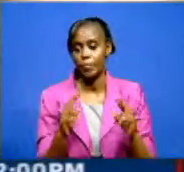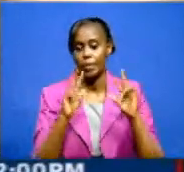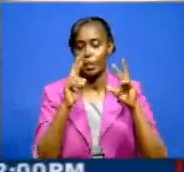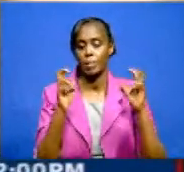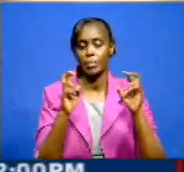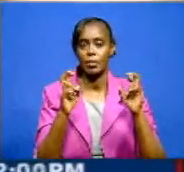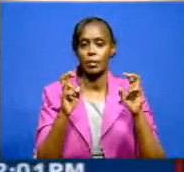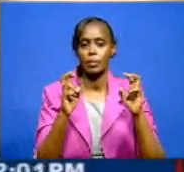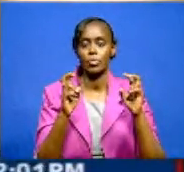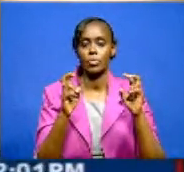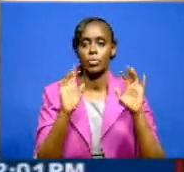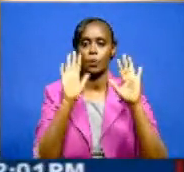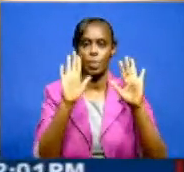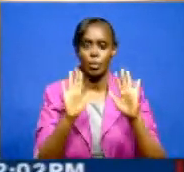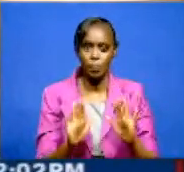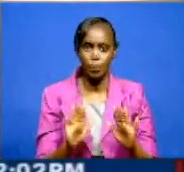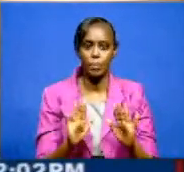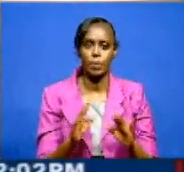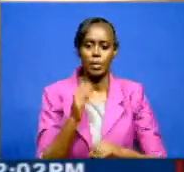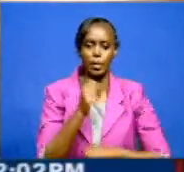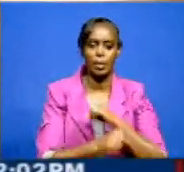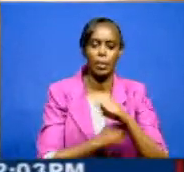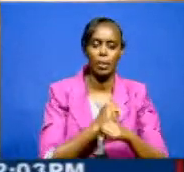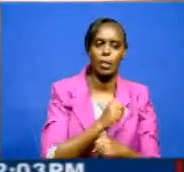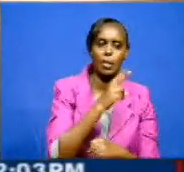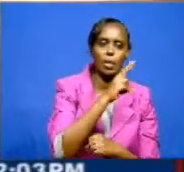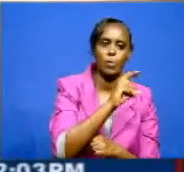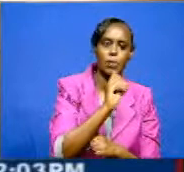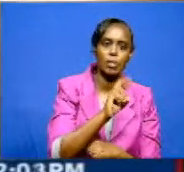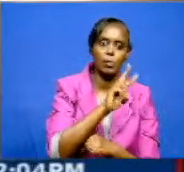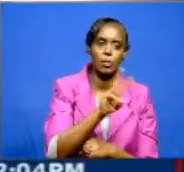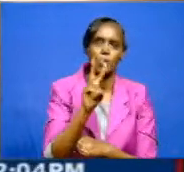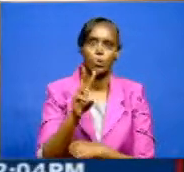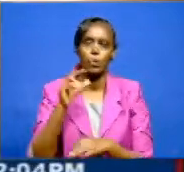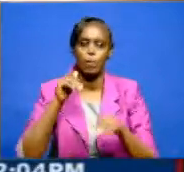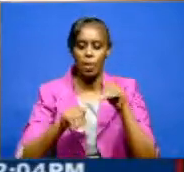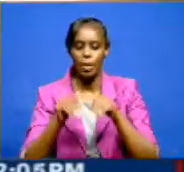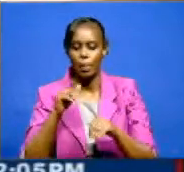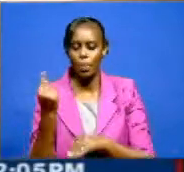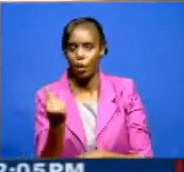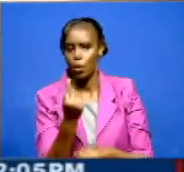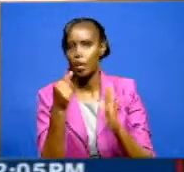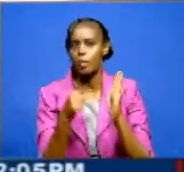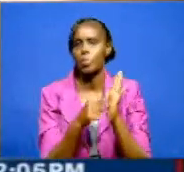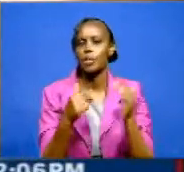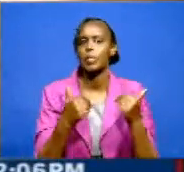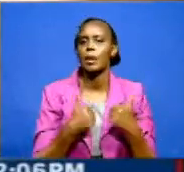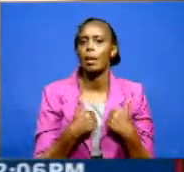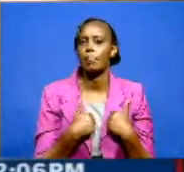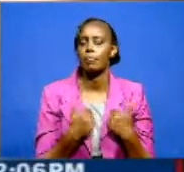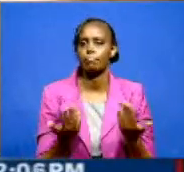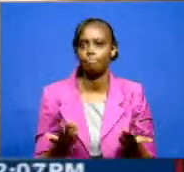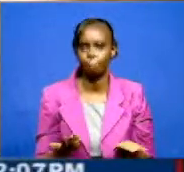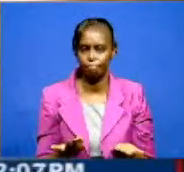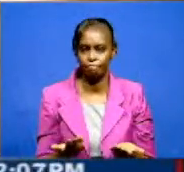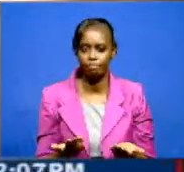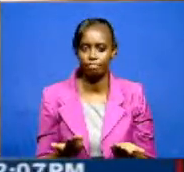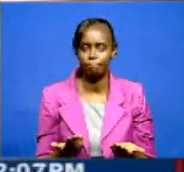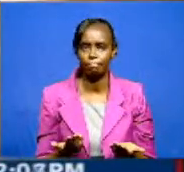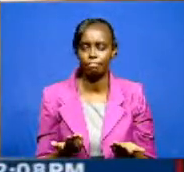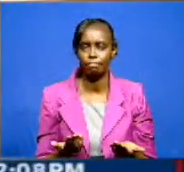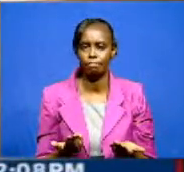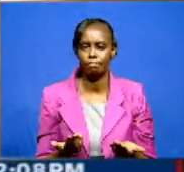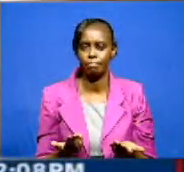issues surrounding our 2022 elections. Mr. Speaker, the only point of information I wanted to